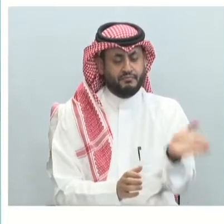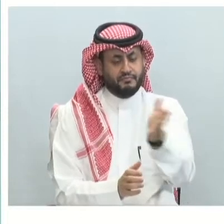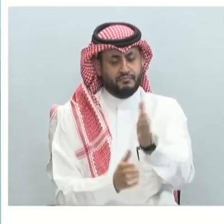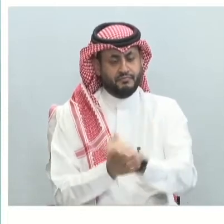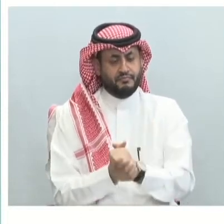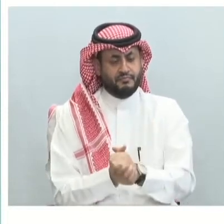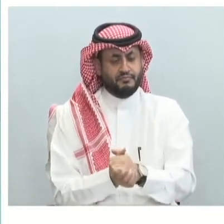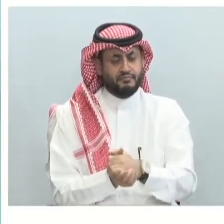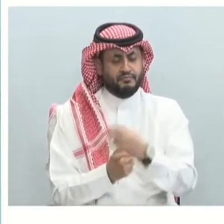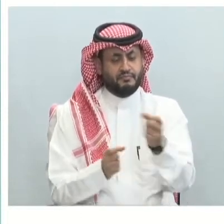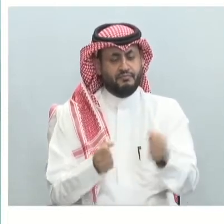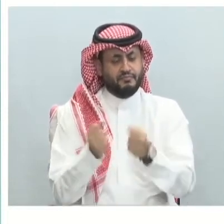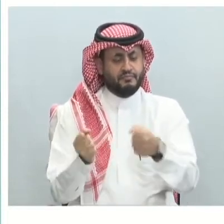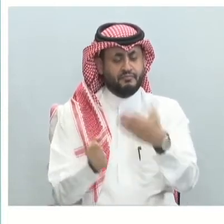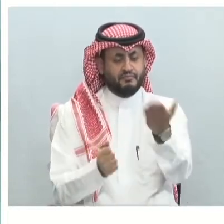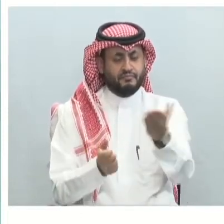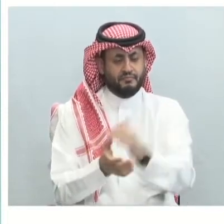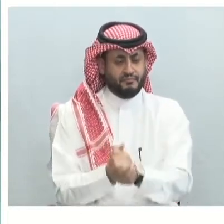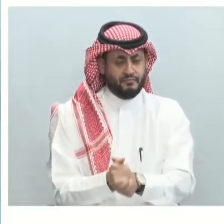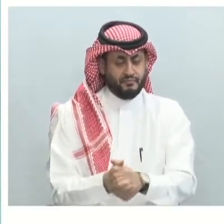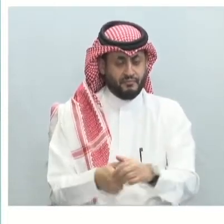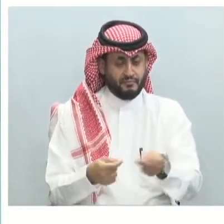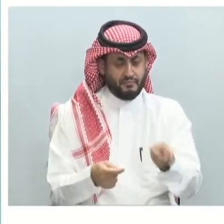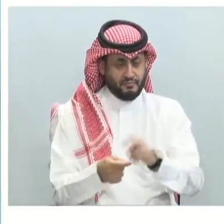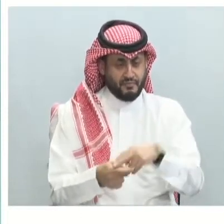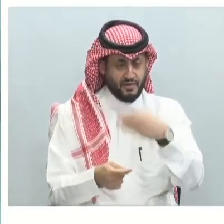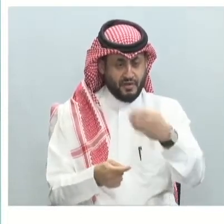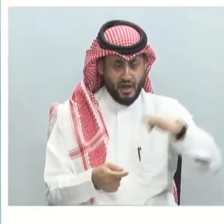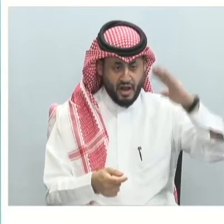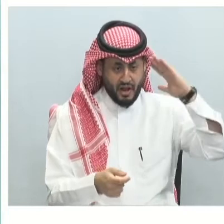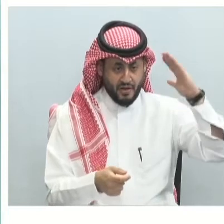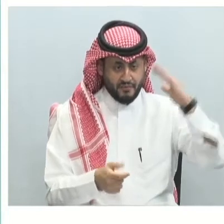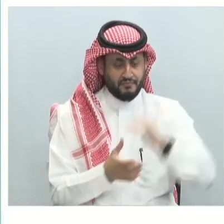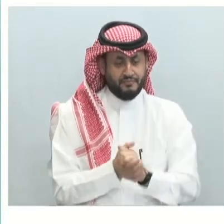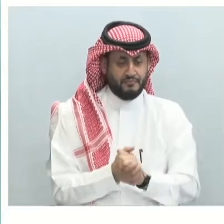let's practice. Hello, say it with me. Hello,